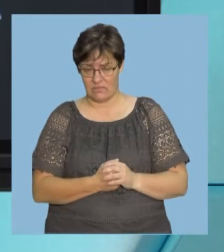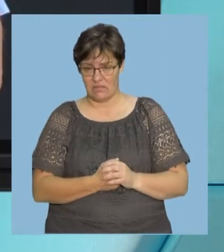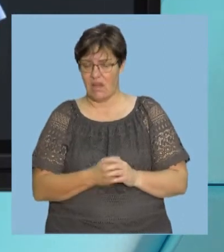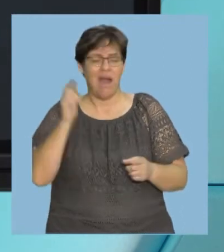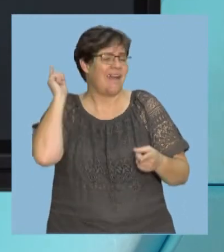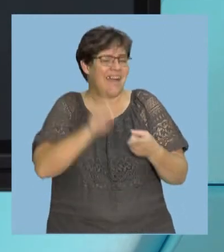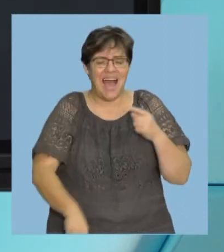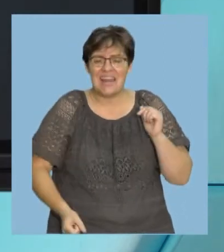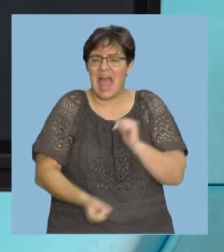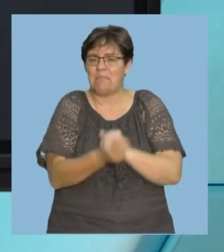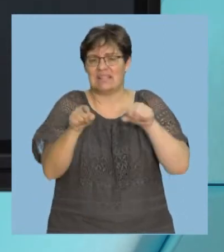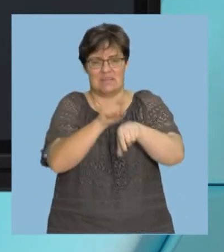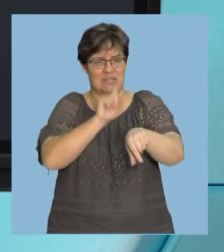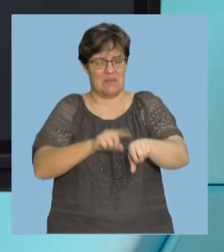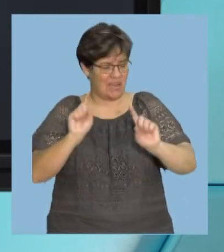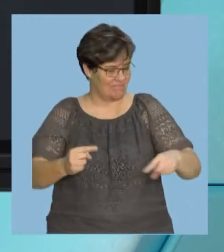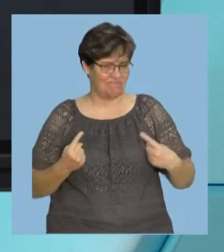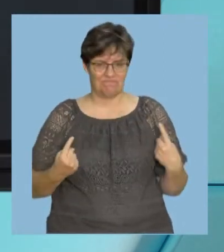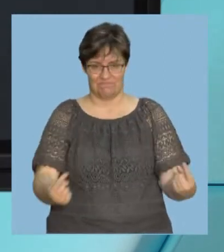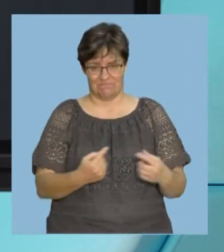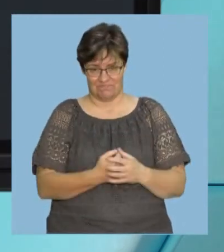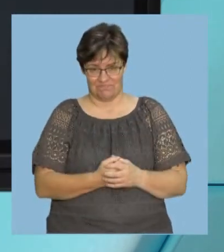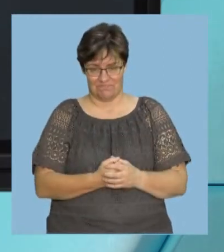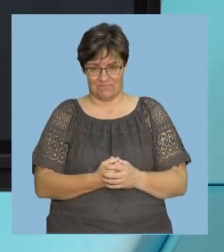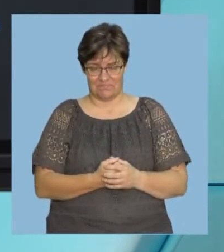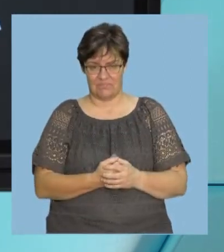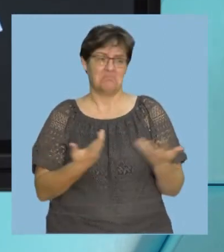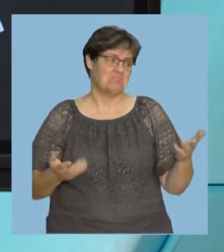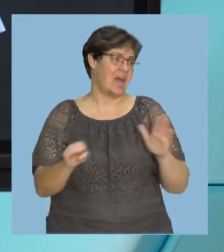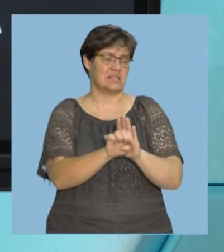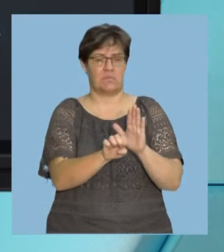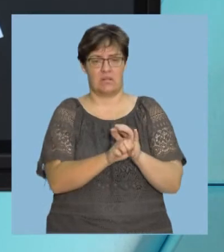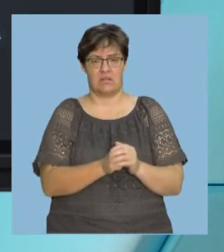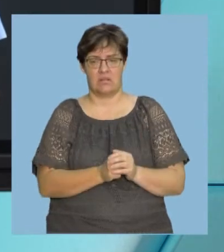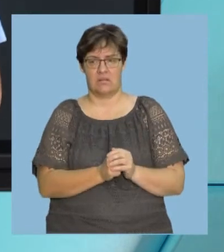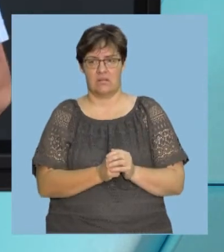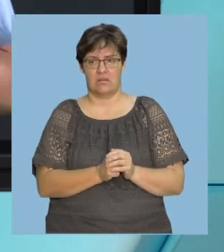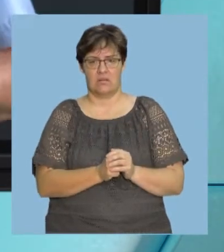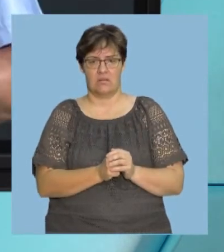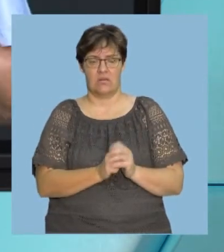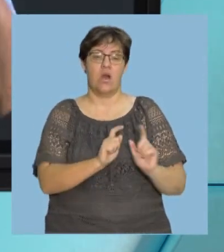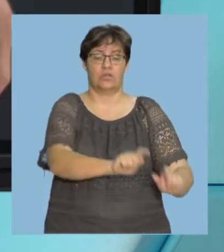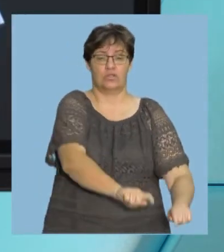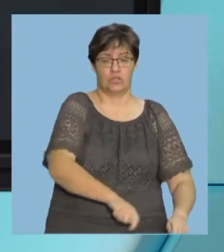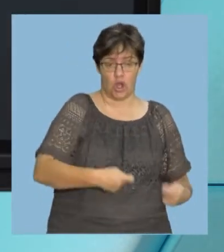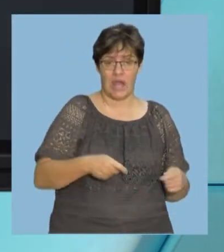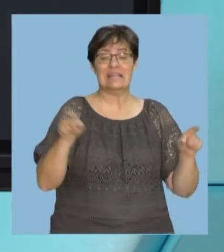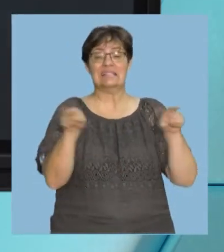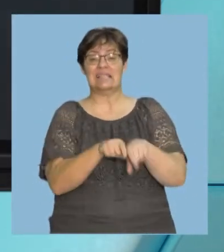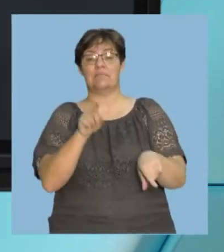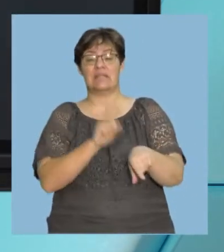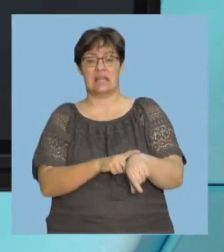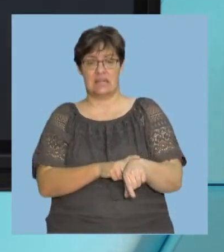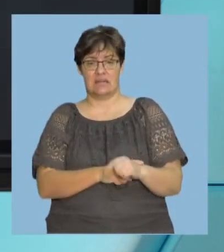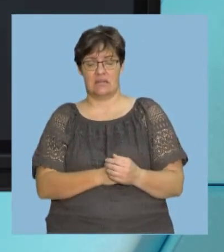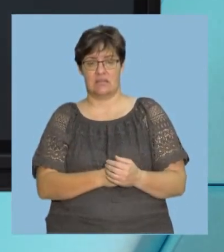they can't take place at the same time. So for example, you can't put a sock on your foot at